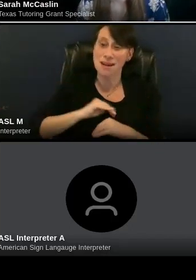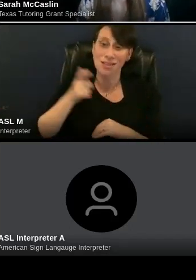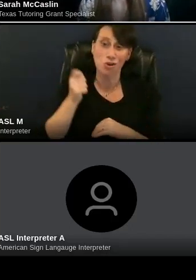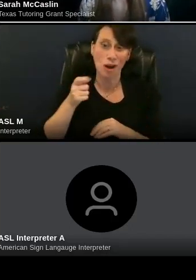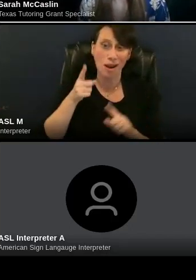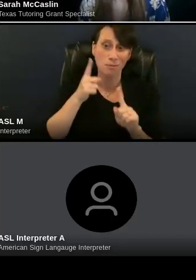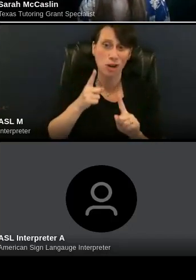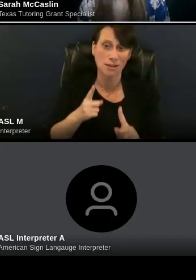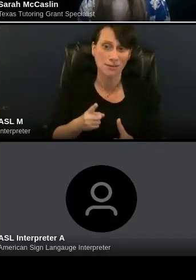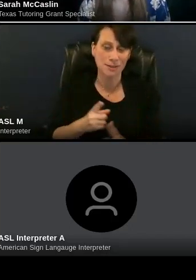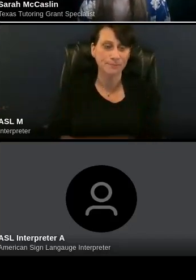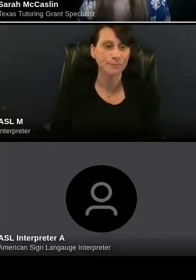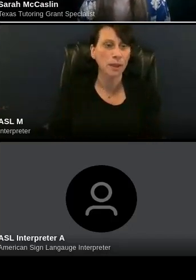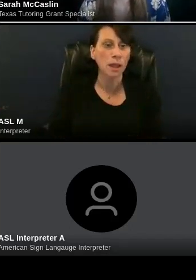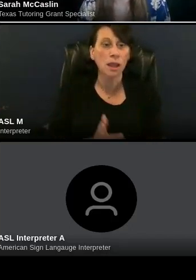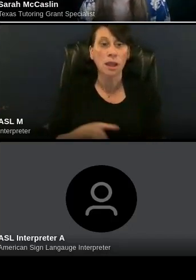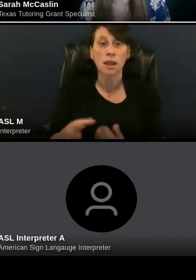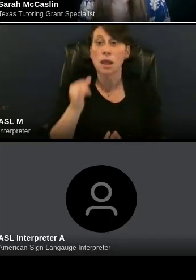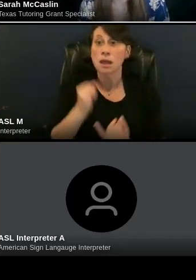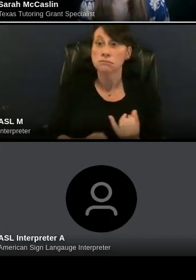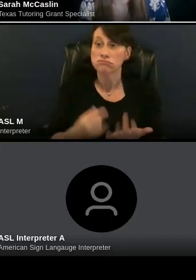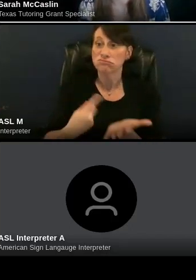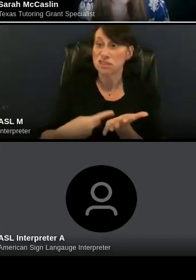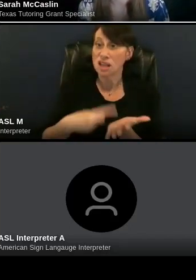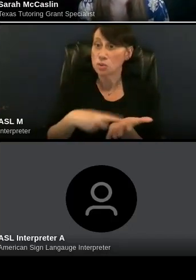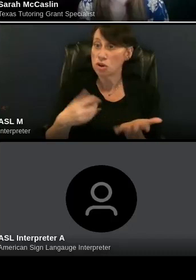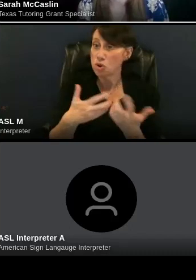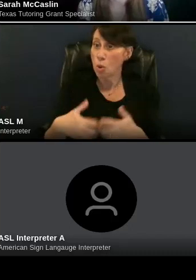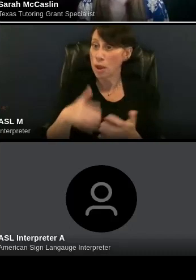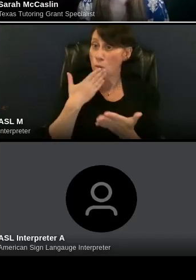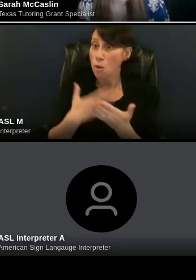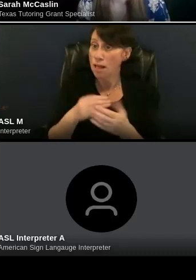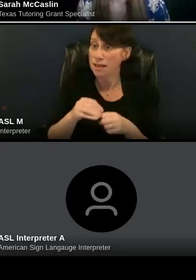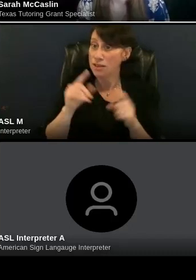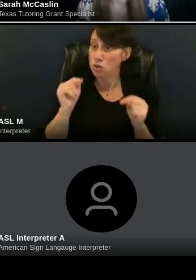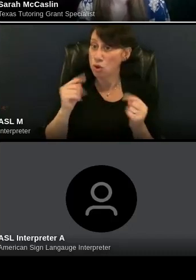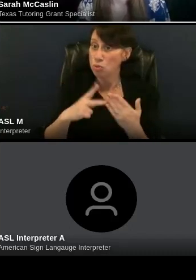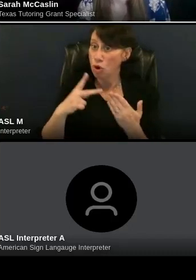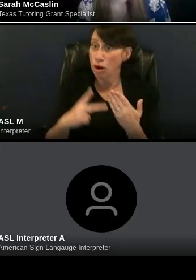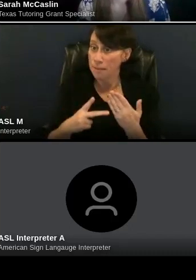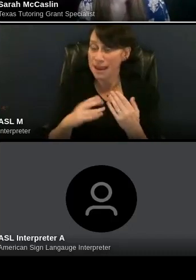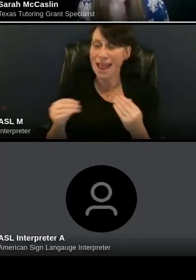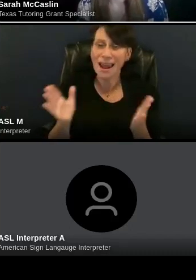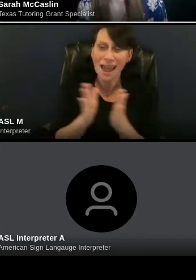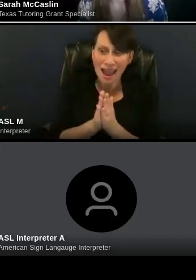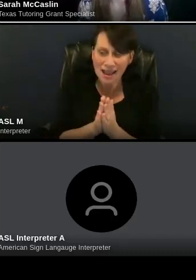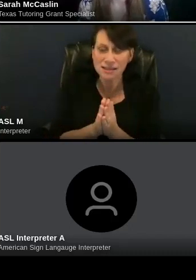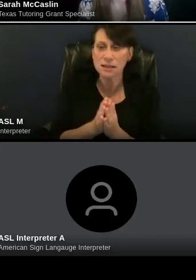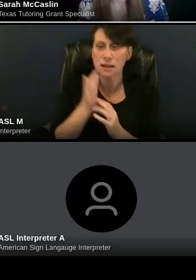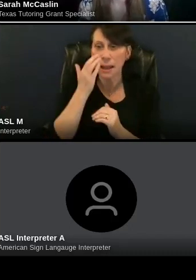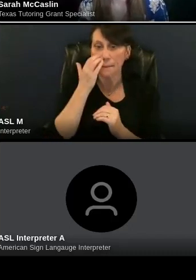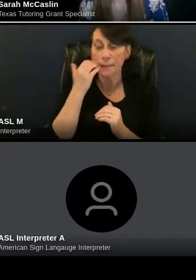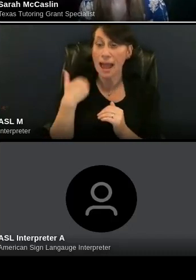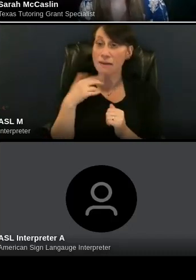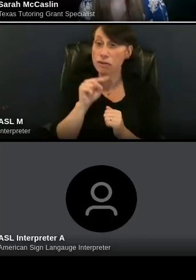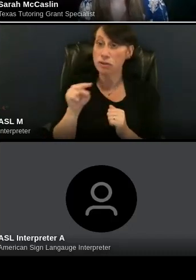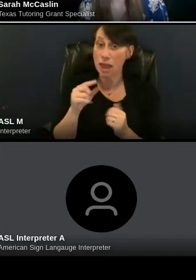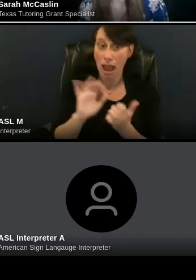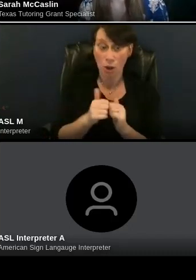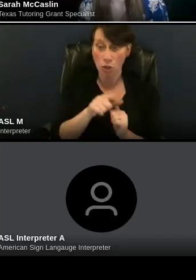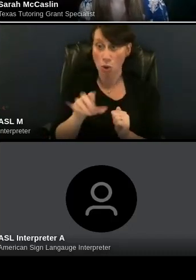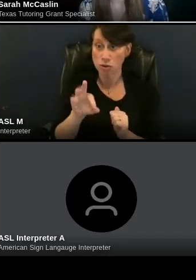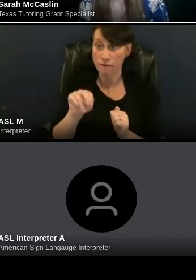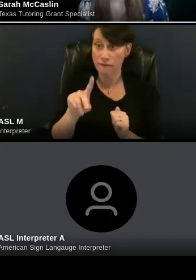objectives. And then finally, talk about what's going well in the tutor programming and ask, have those funds supported